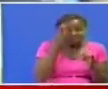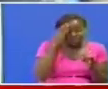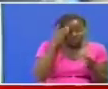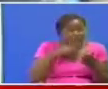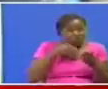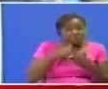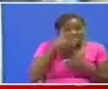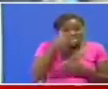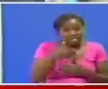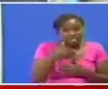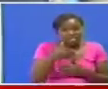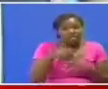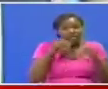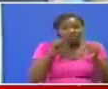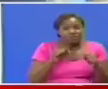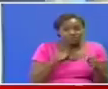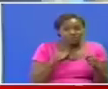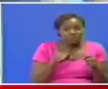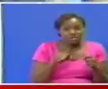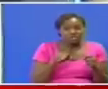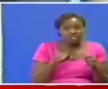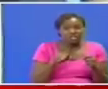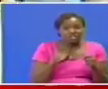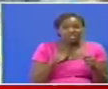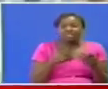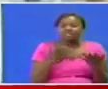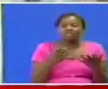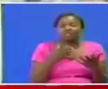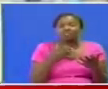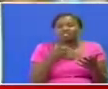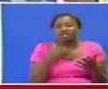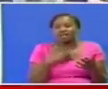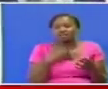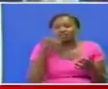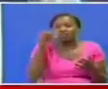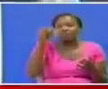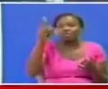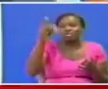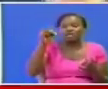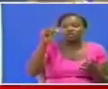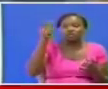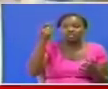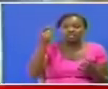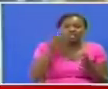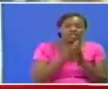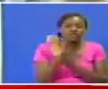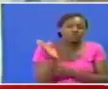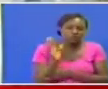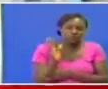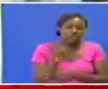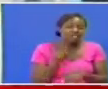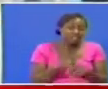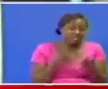ahead, there probably would have been no need even to have ODM Kenya and ODM and Wiper at this